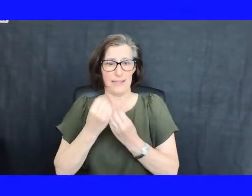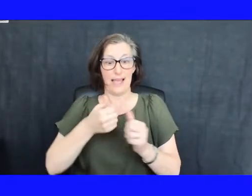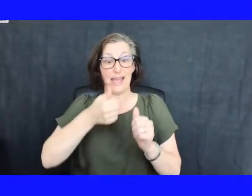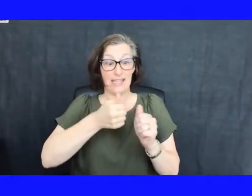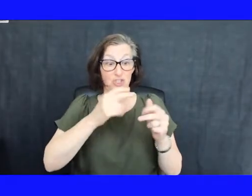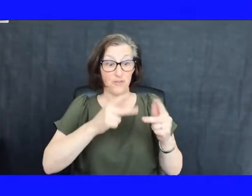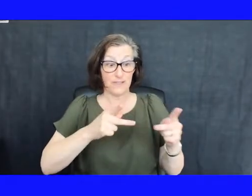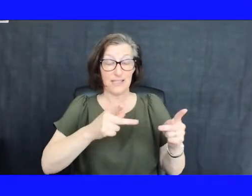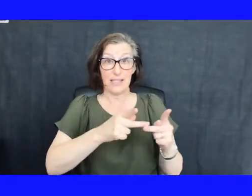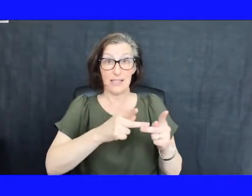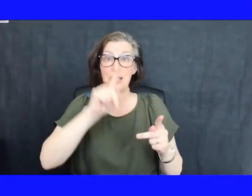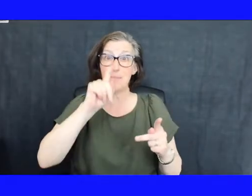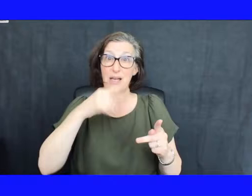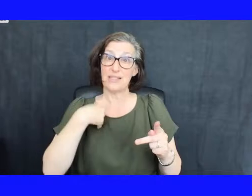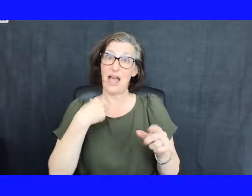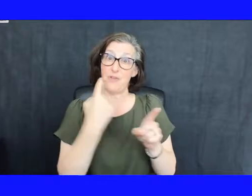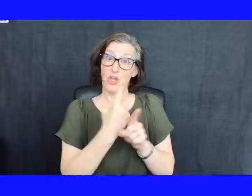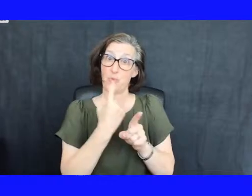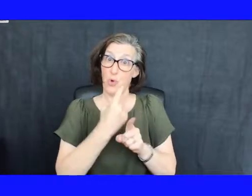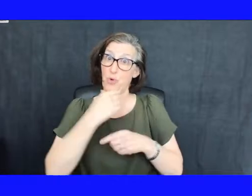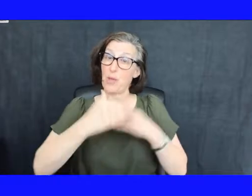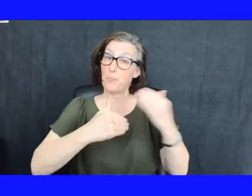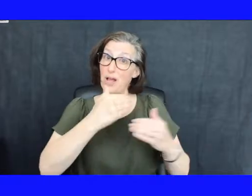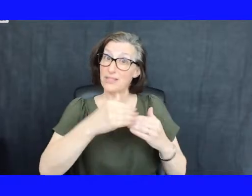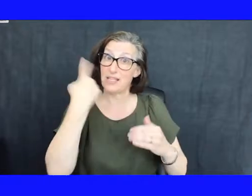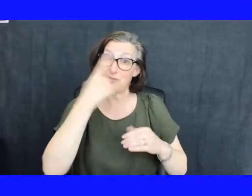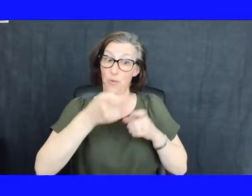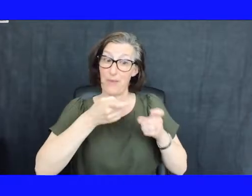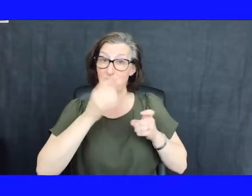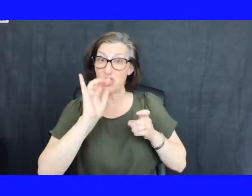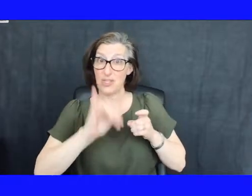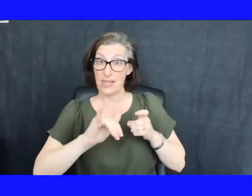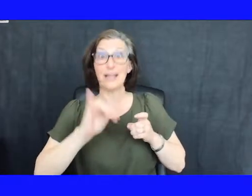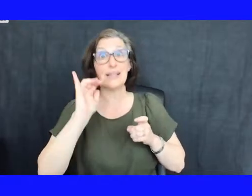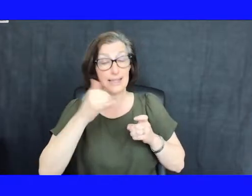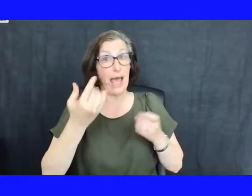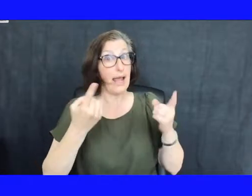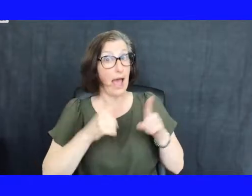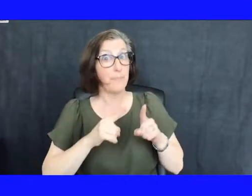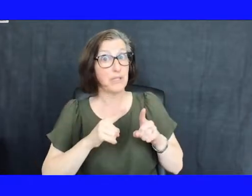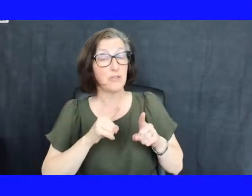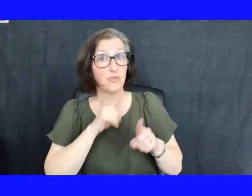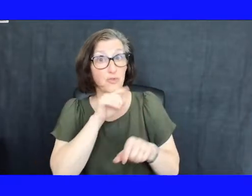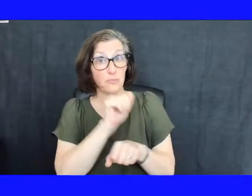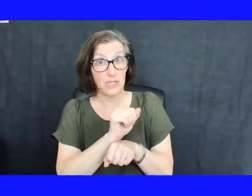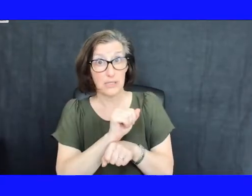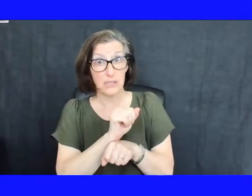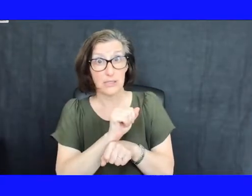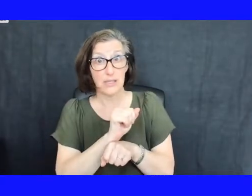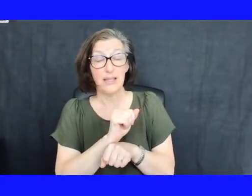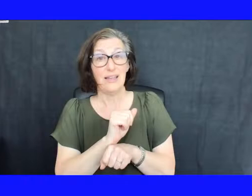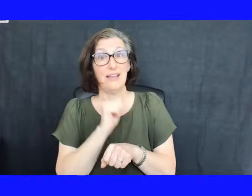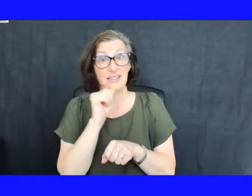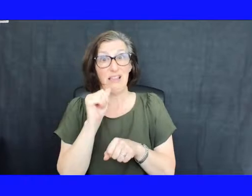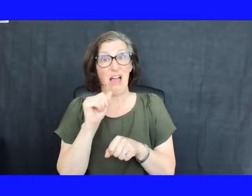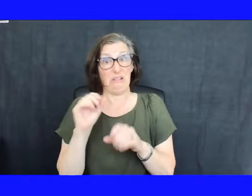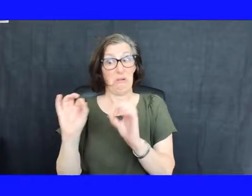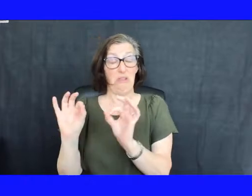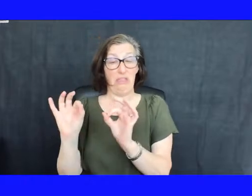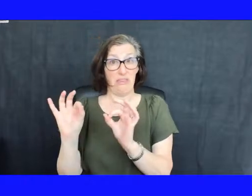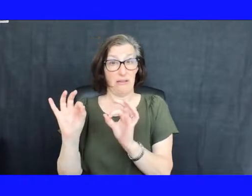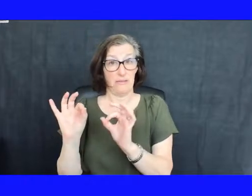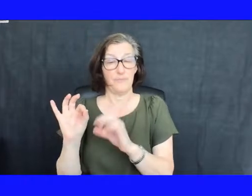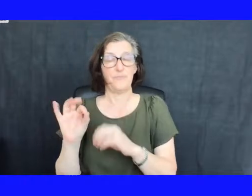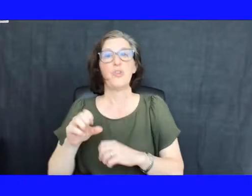matters where, the patient is at the time, correct, where it goes, but it's always taken